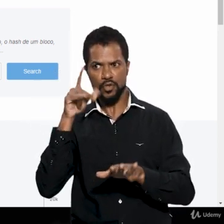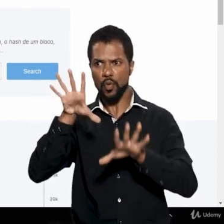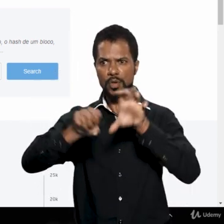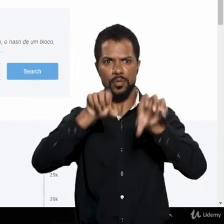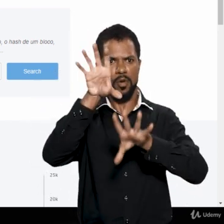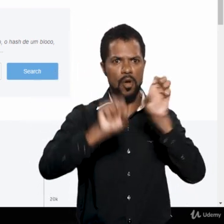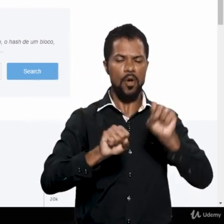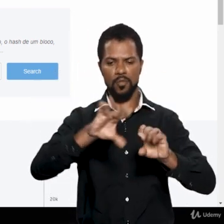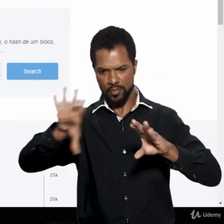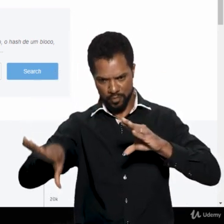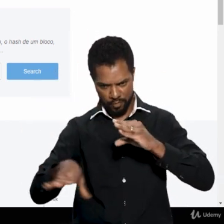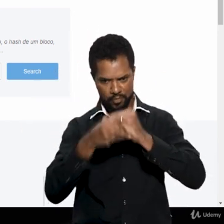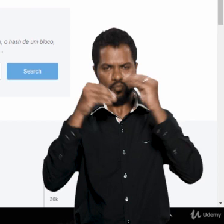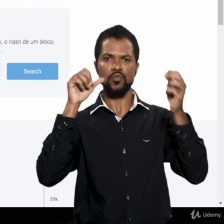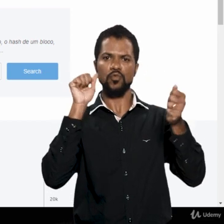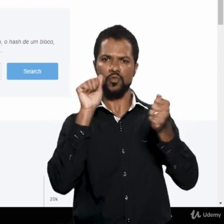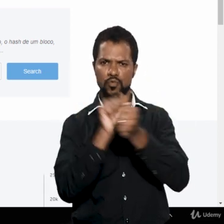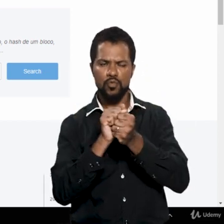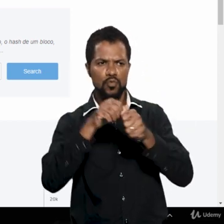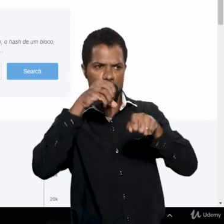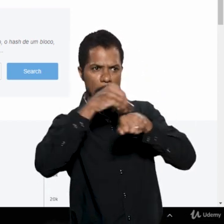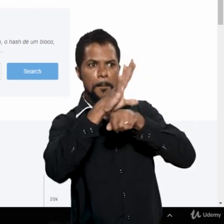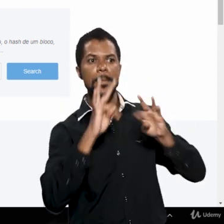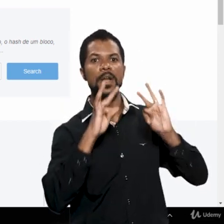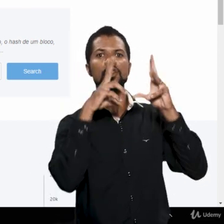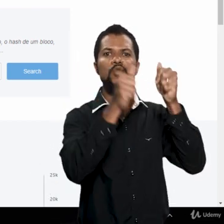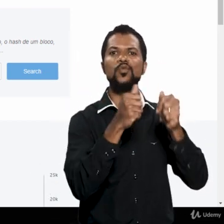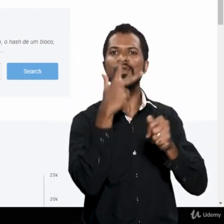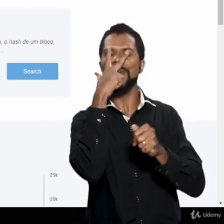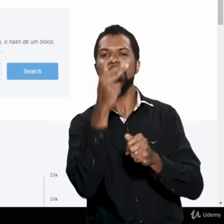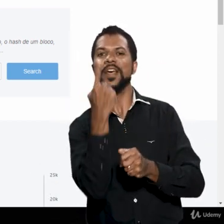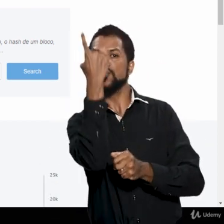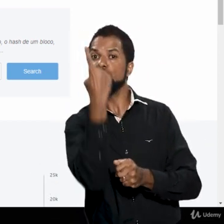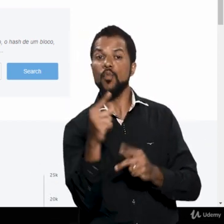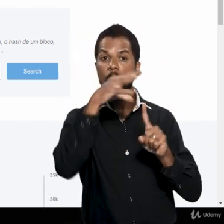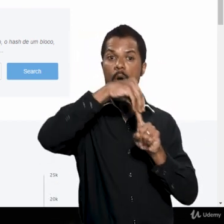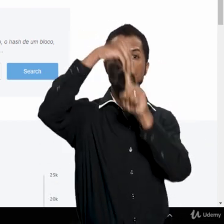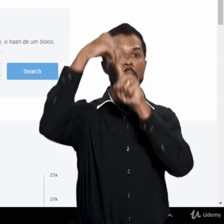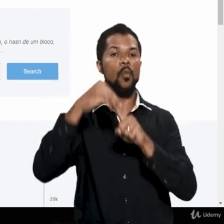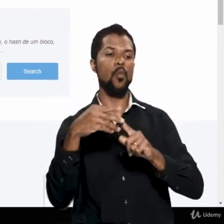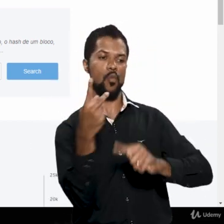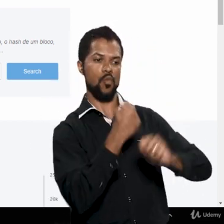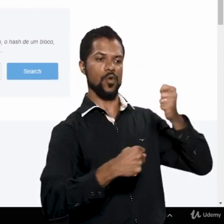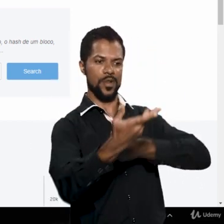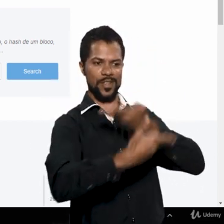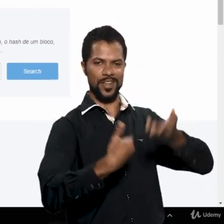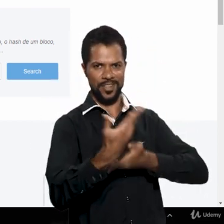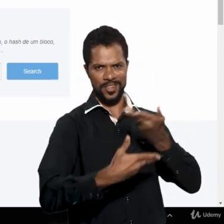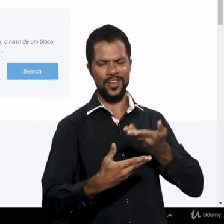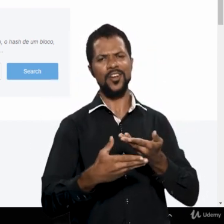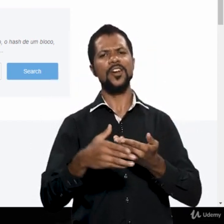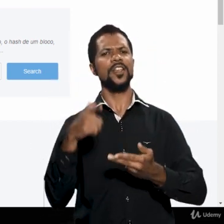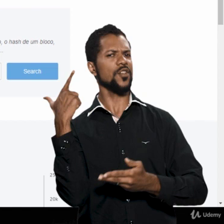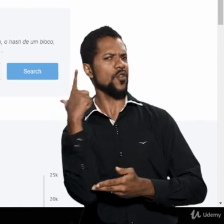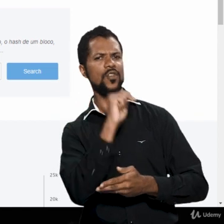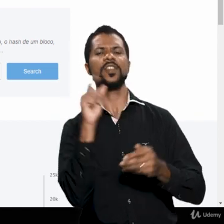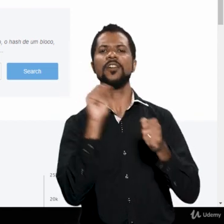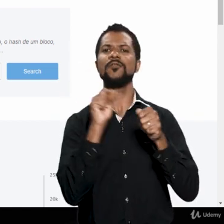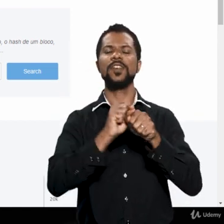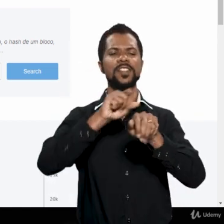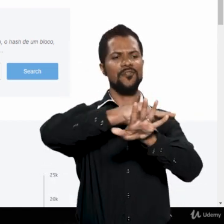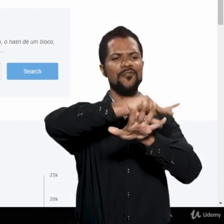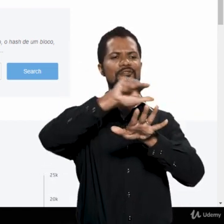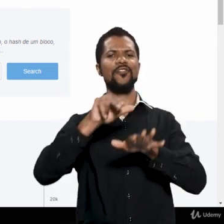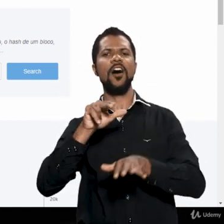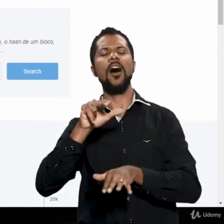transaction and they reduce, okay, the price for the fees. They let's say they gather all